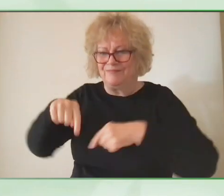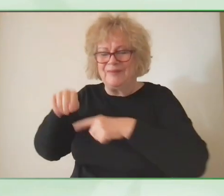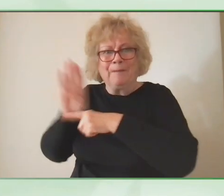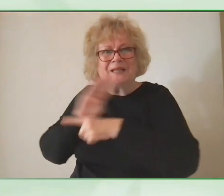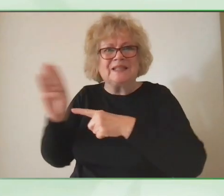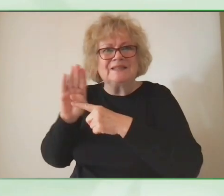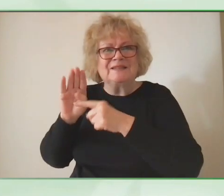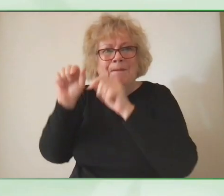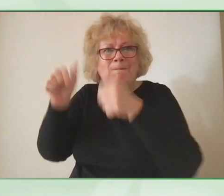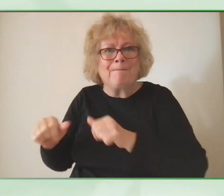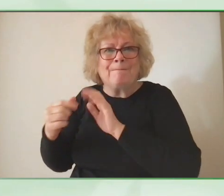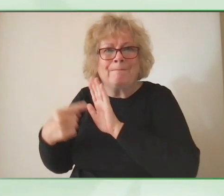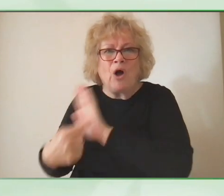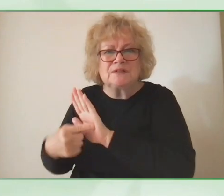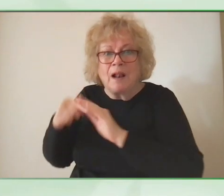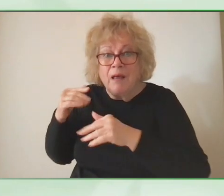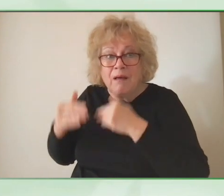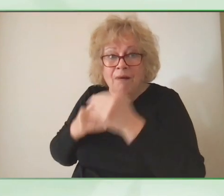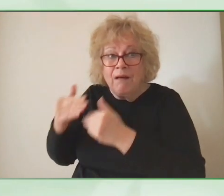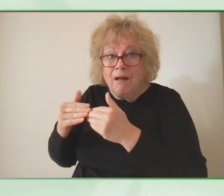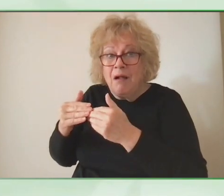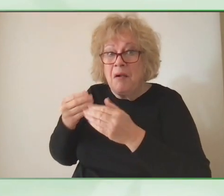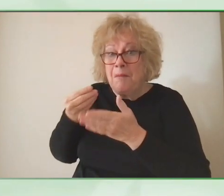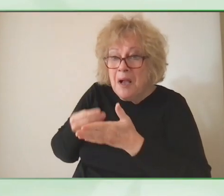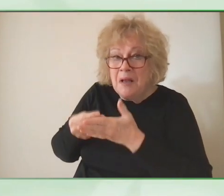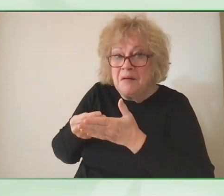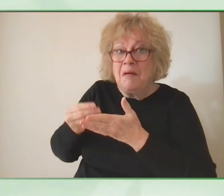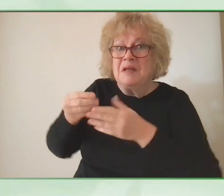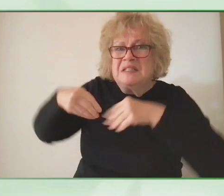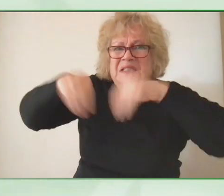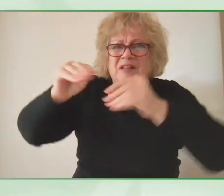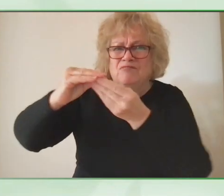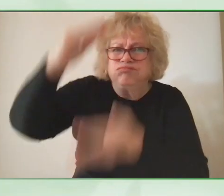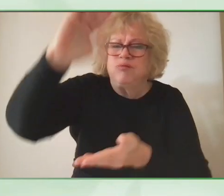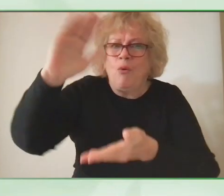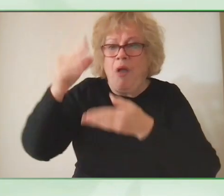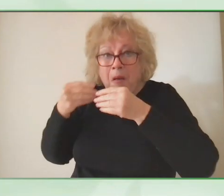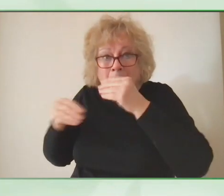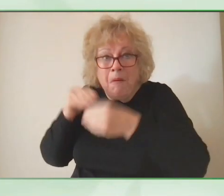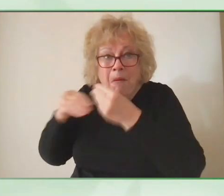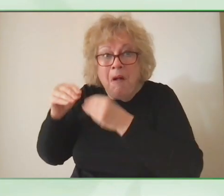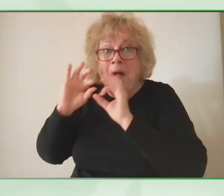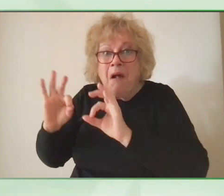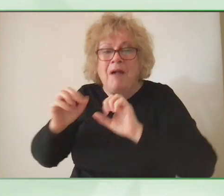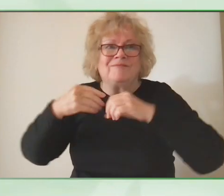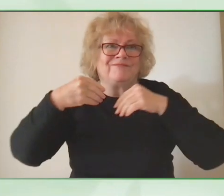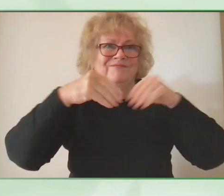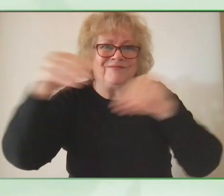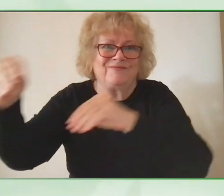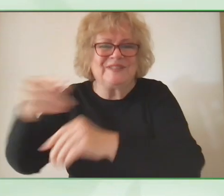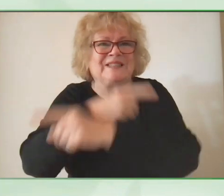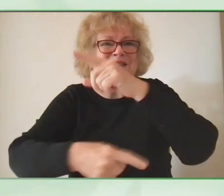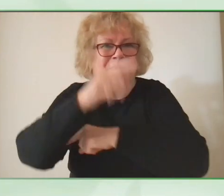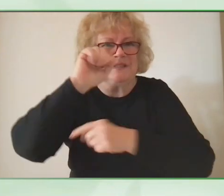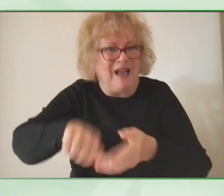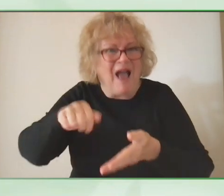can afford. And I know it's a very hard intellectual process, but I also believe that a great project begins with